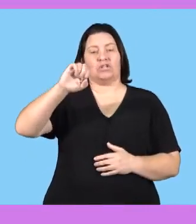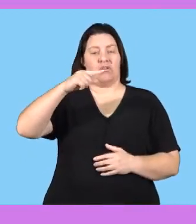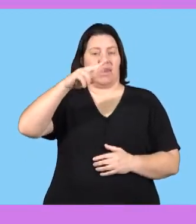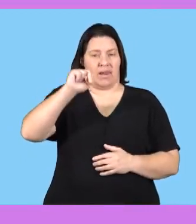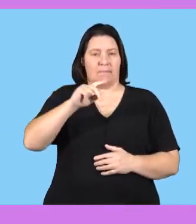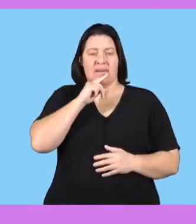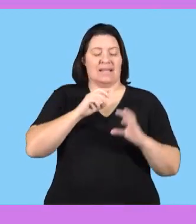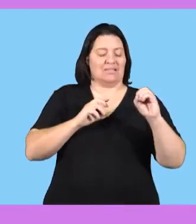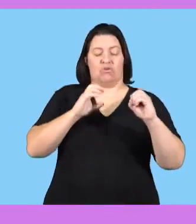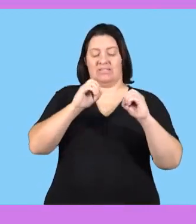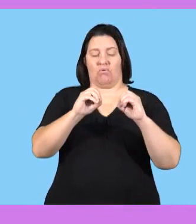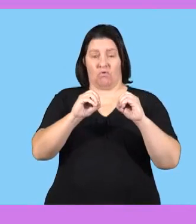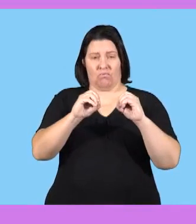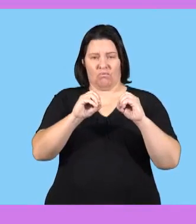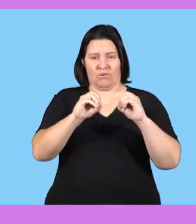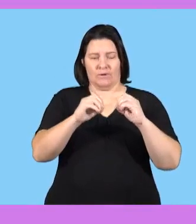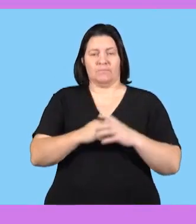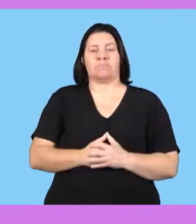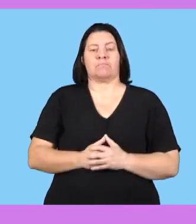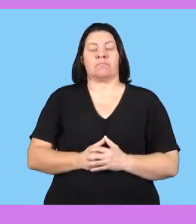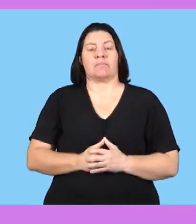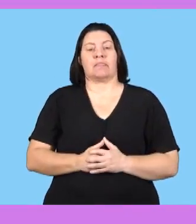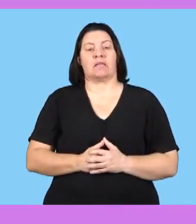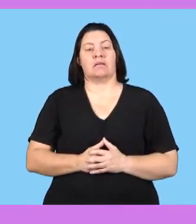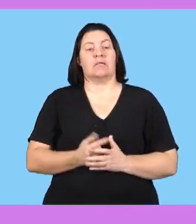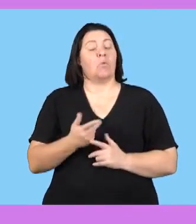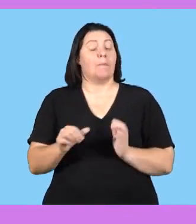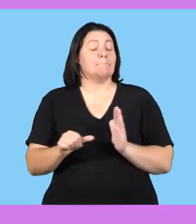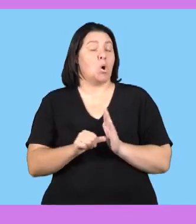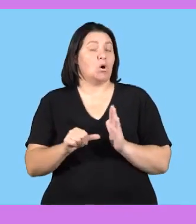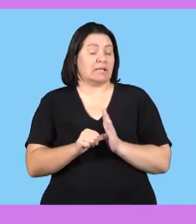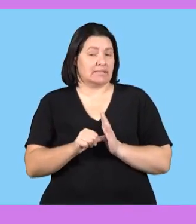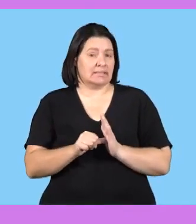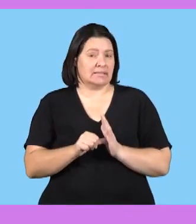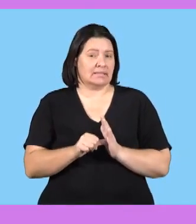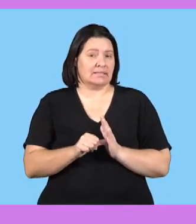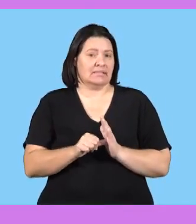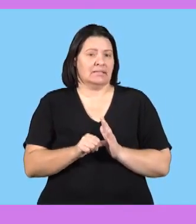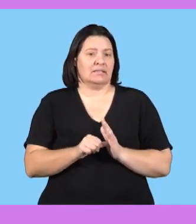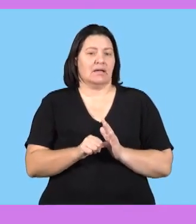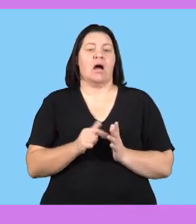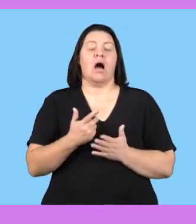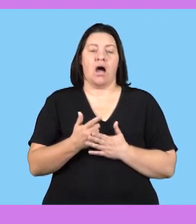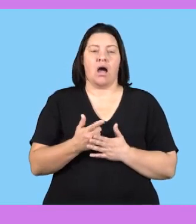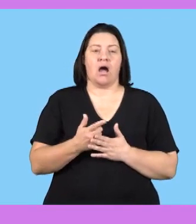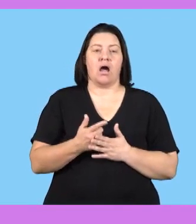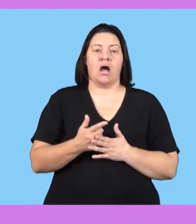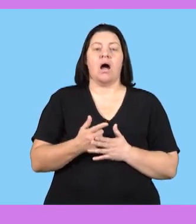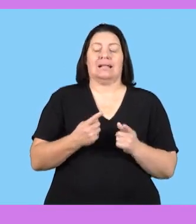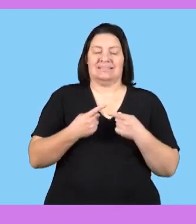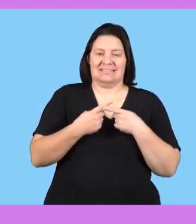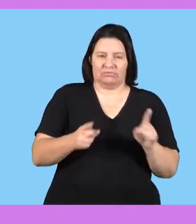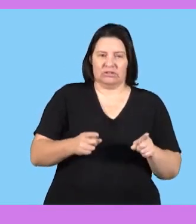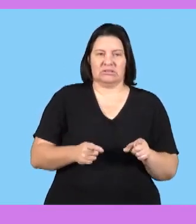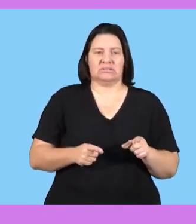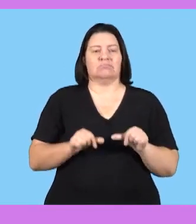point which is called the origin on the graph. And what is key again is that there is constant difference